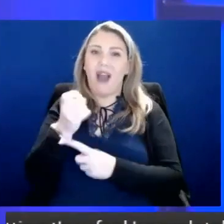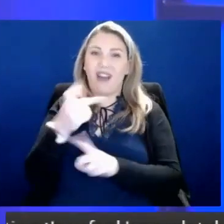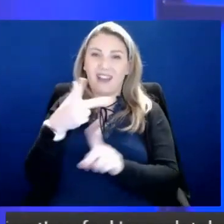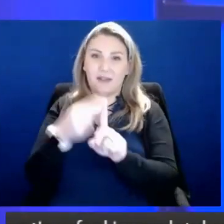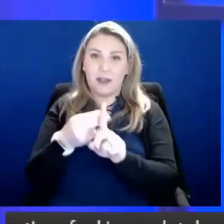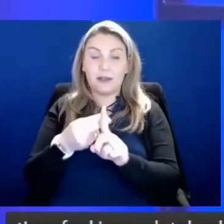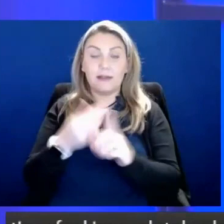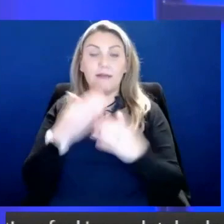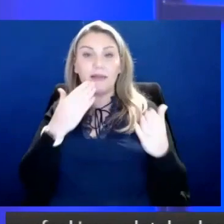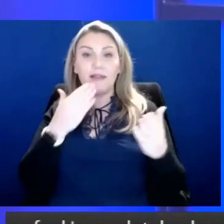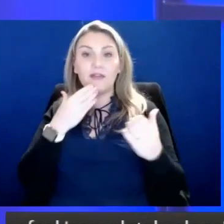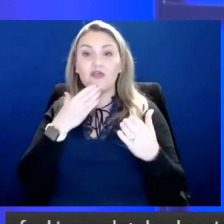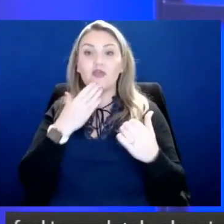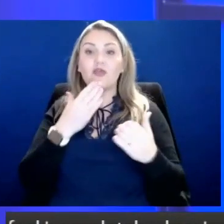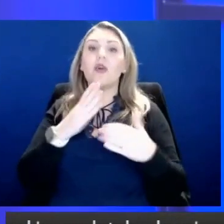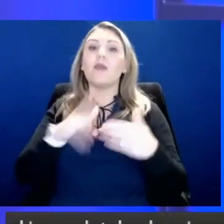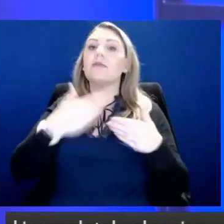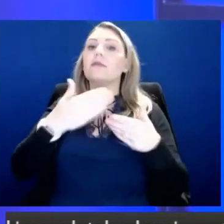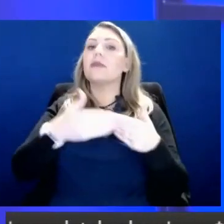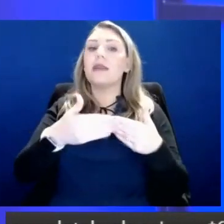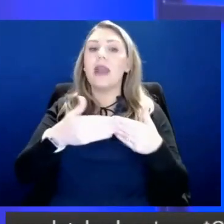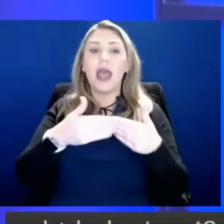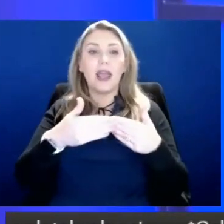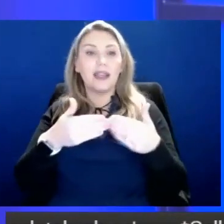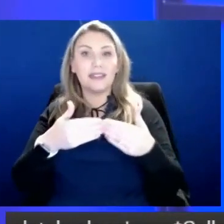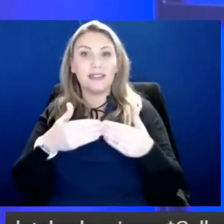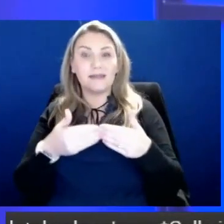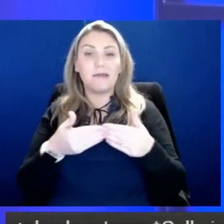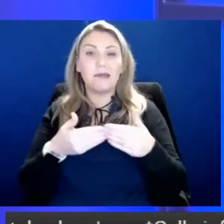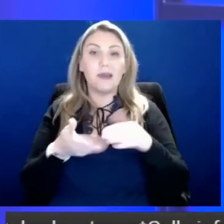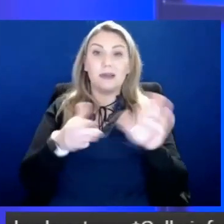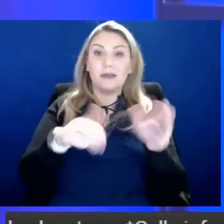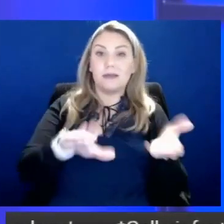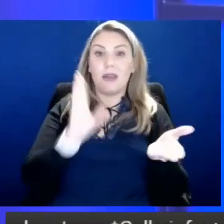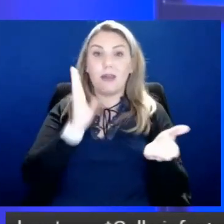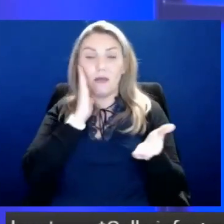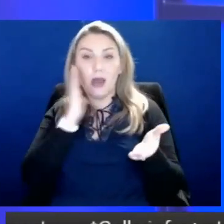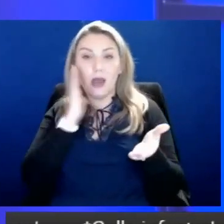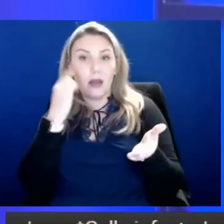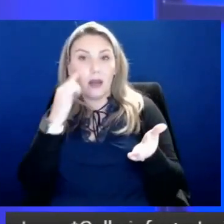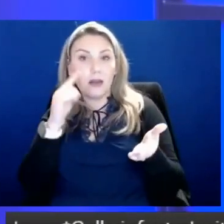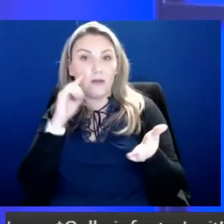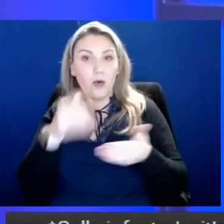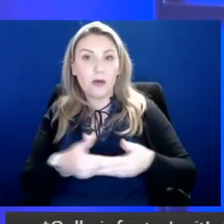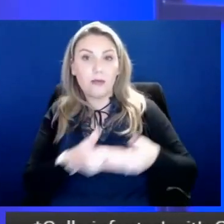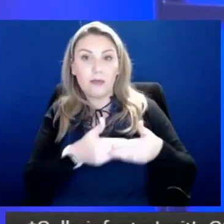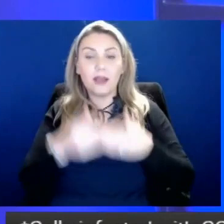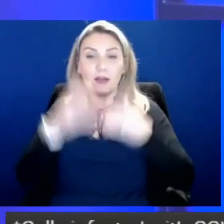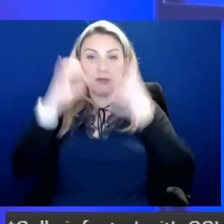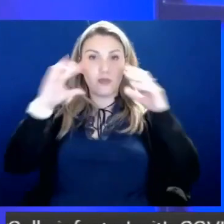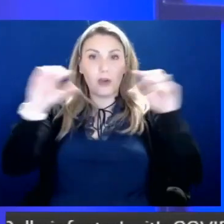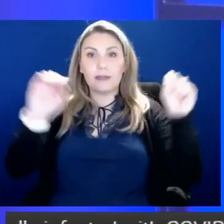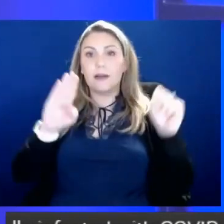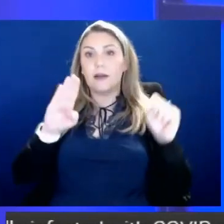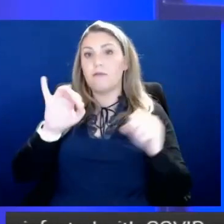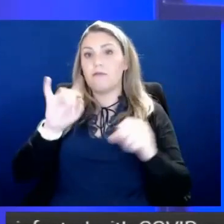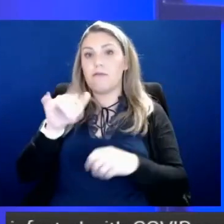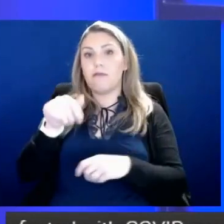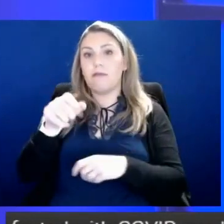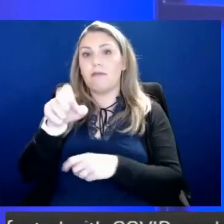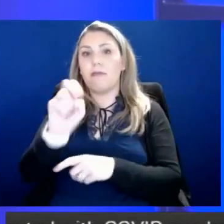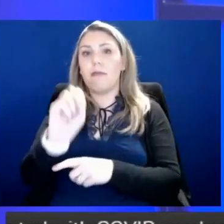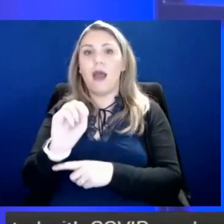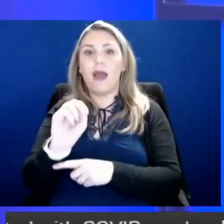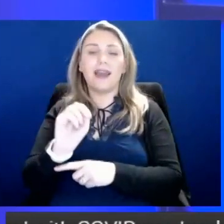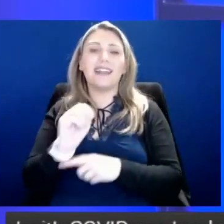next, cracking down on deadly bedding for infants. President Joe Biden has now signed the bill called Safe Sleep for Babies Act. This